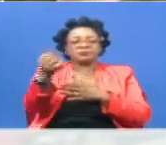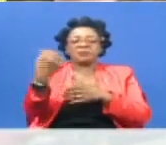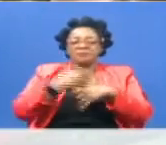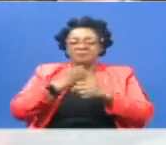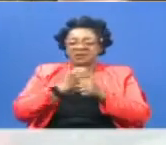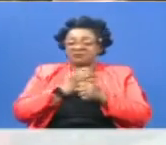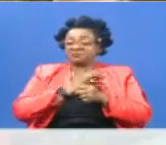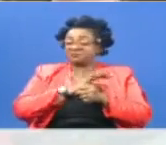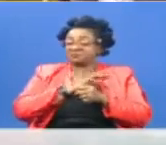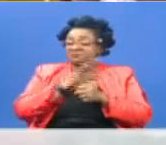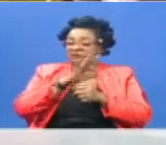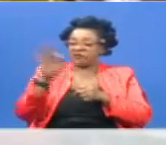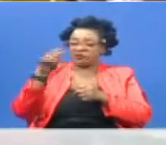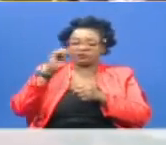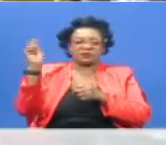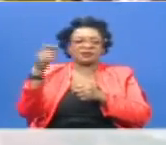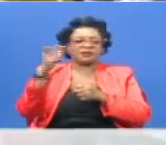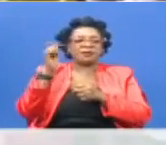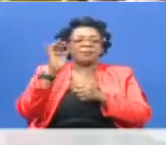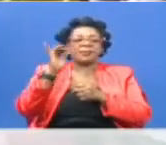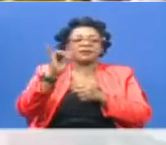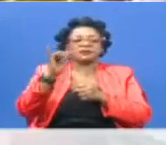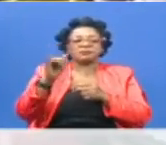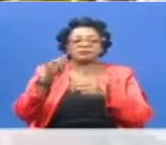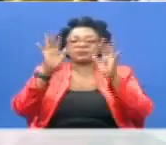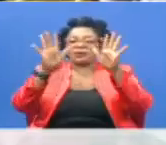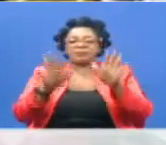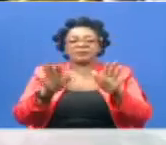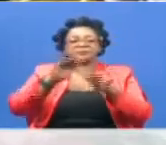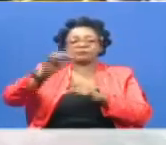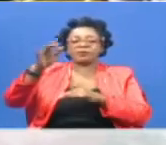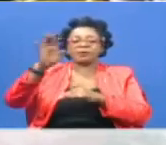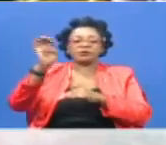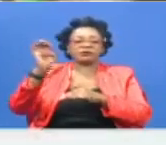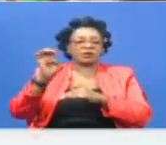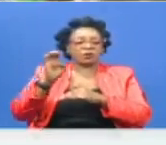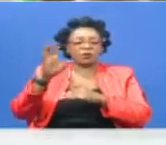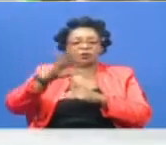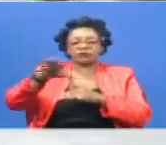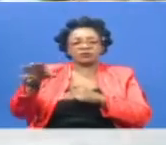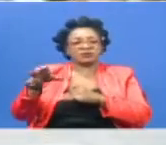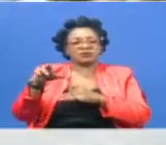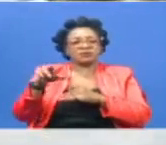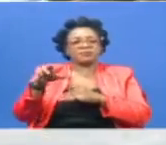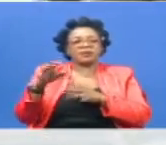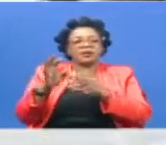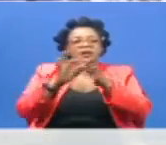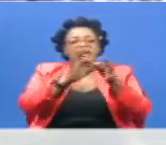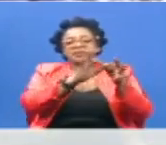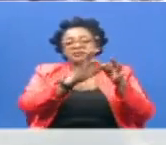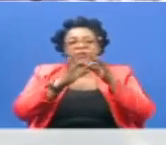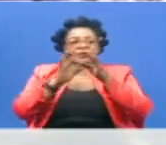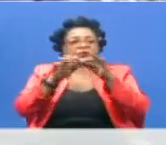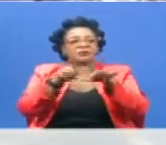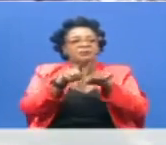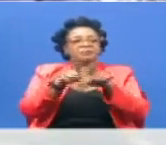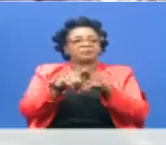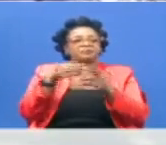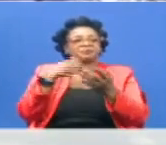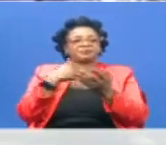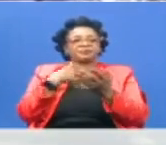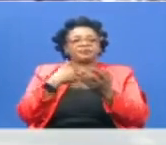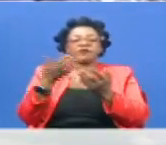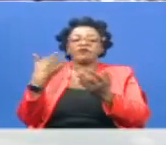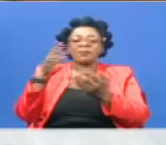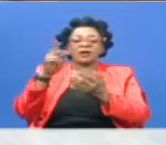in Ford Kenya family. Mwambu took his campaigns to Mount Elgon constituency. As new team on the other side has fronted former